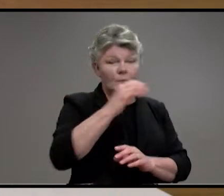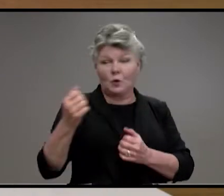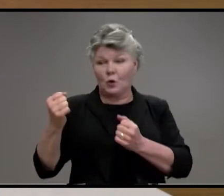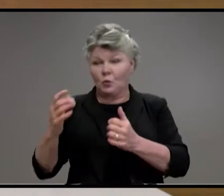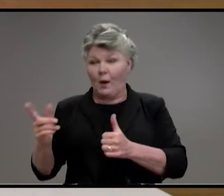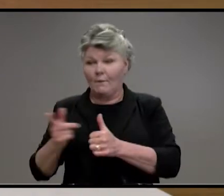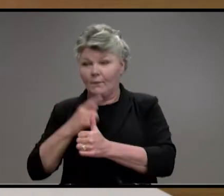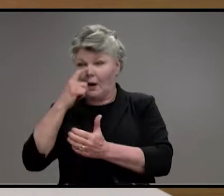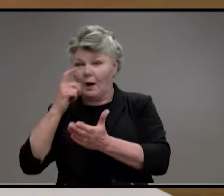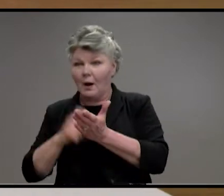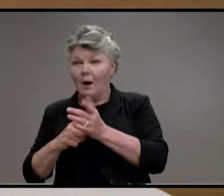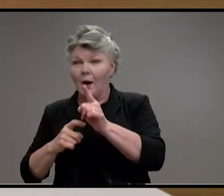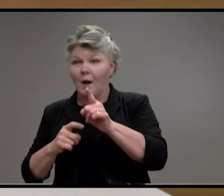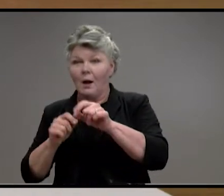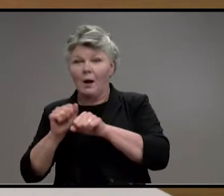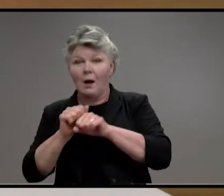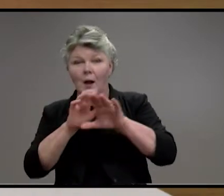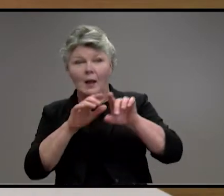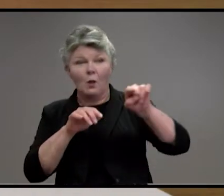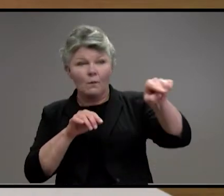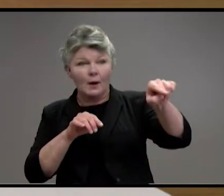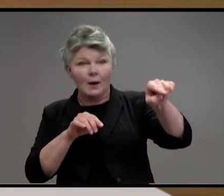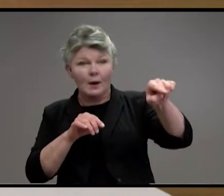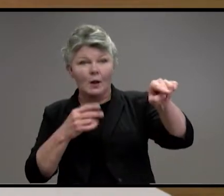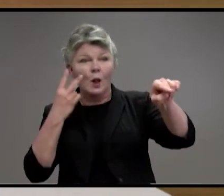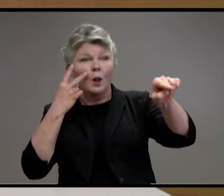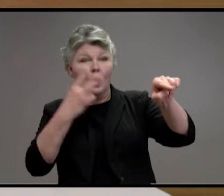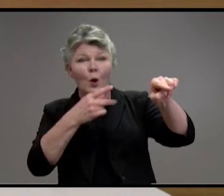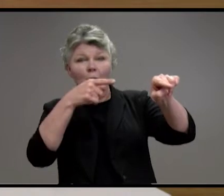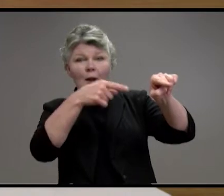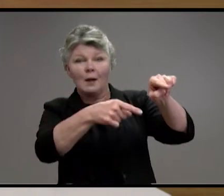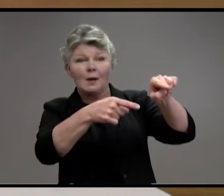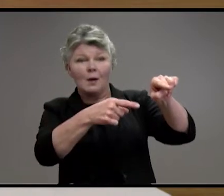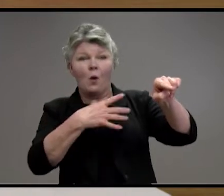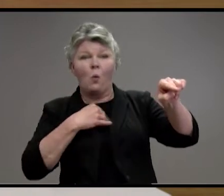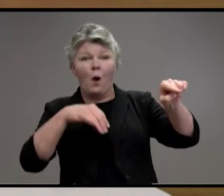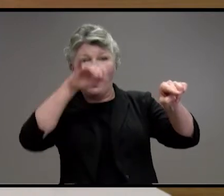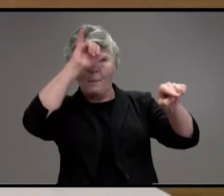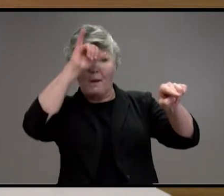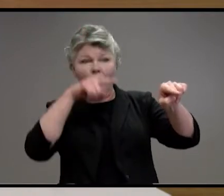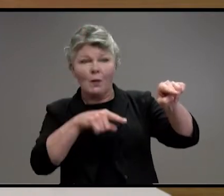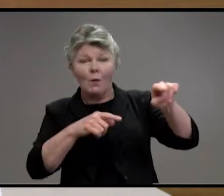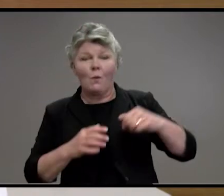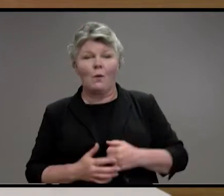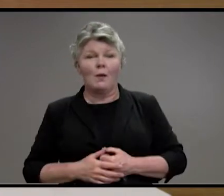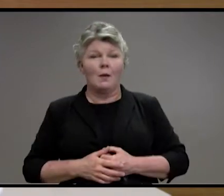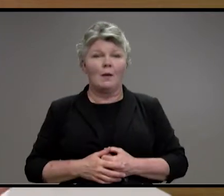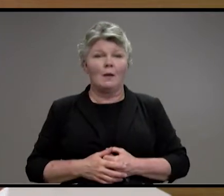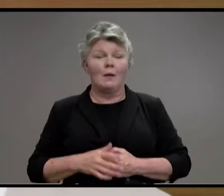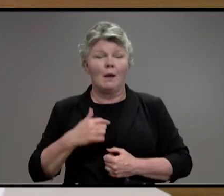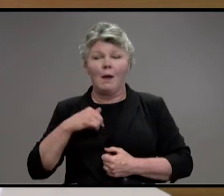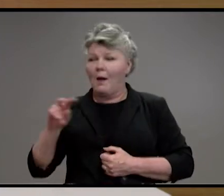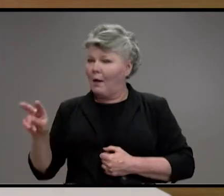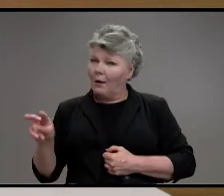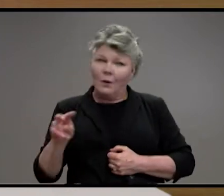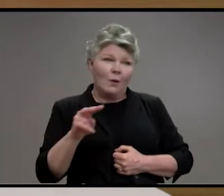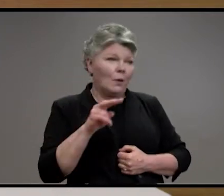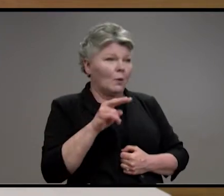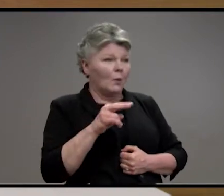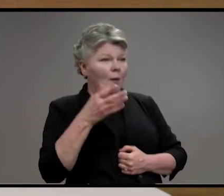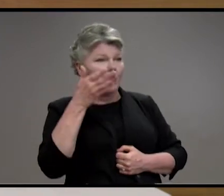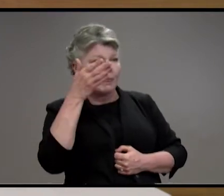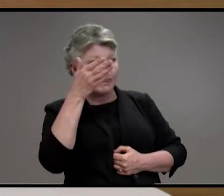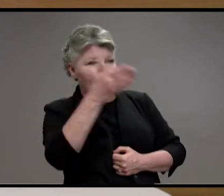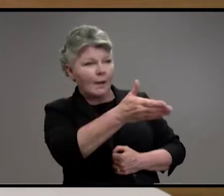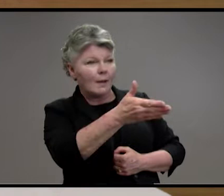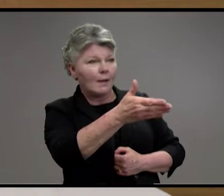first to spot him on a hill to our left. "Look," he cried, "the white buffalo." I turned and there it